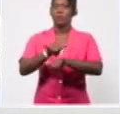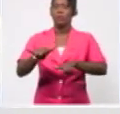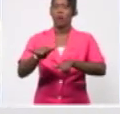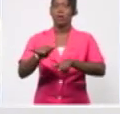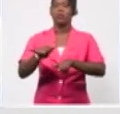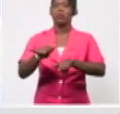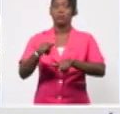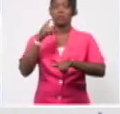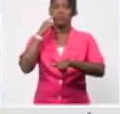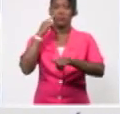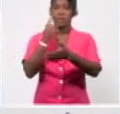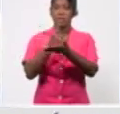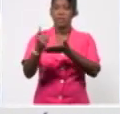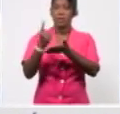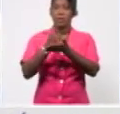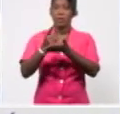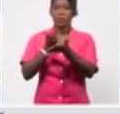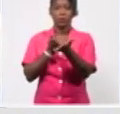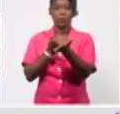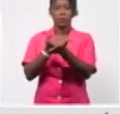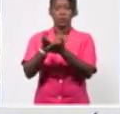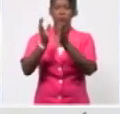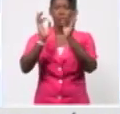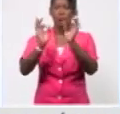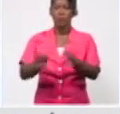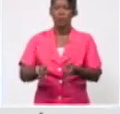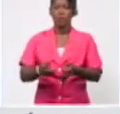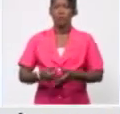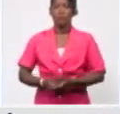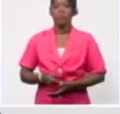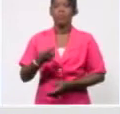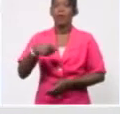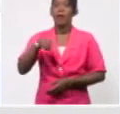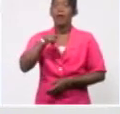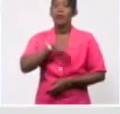The region of the Americas, which accounts for